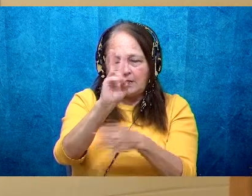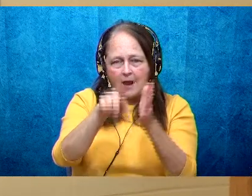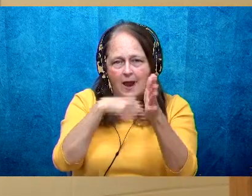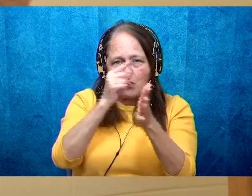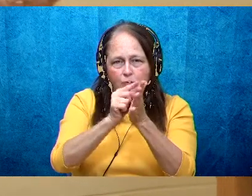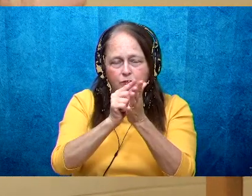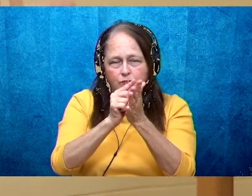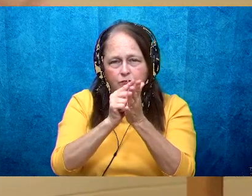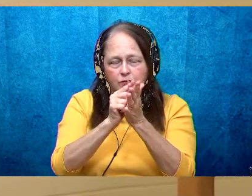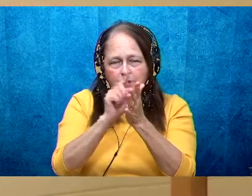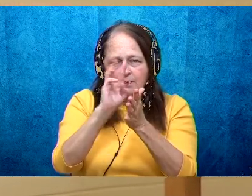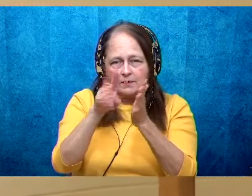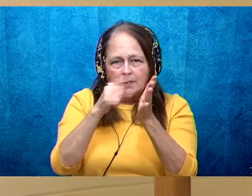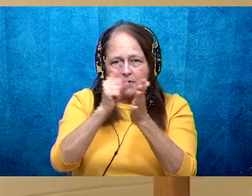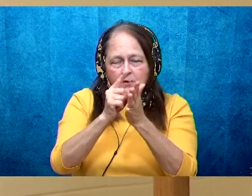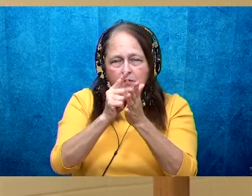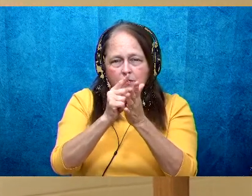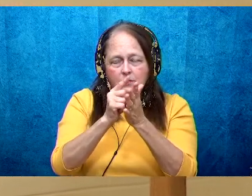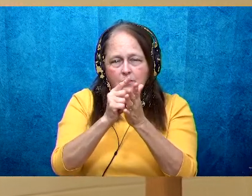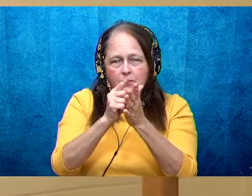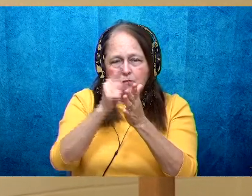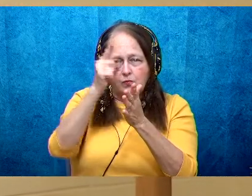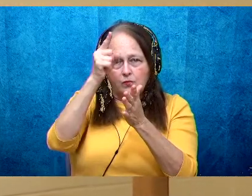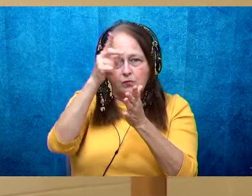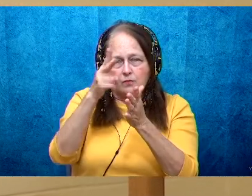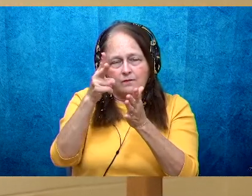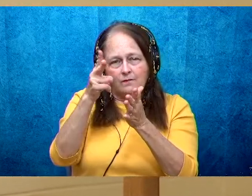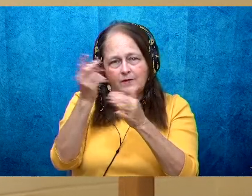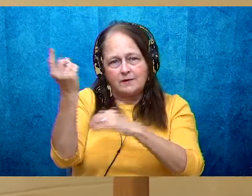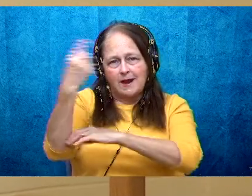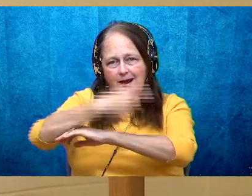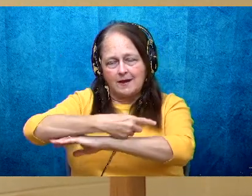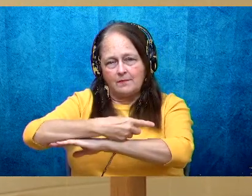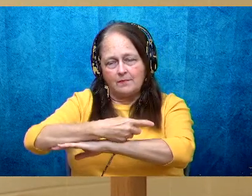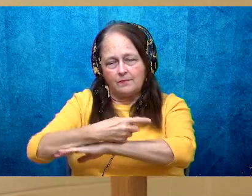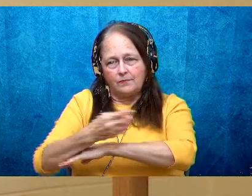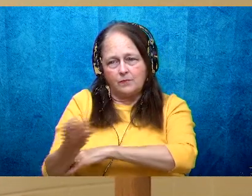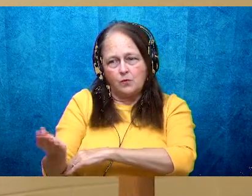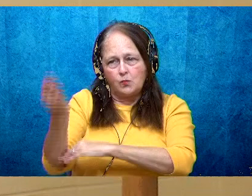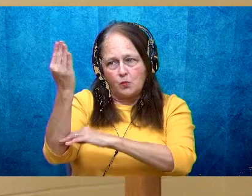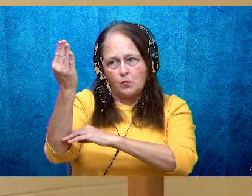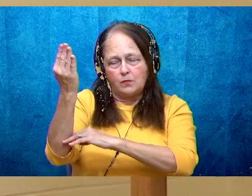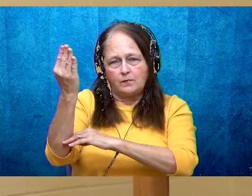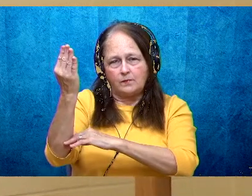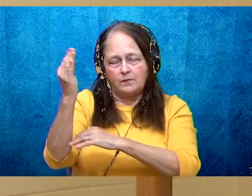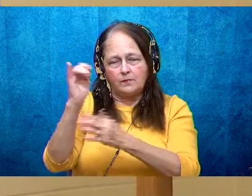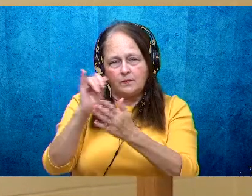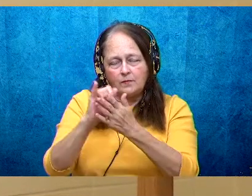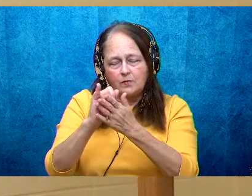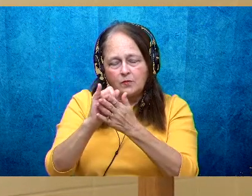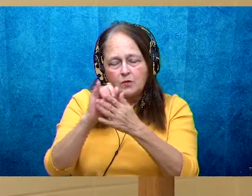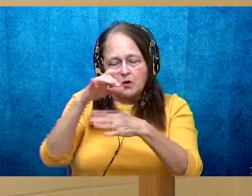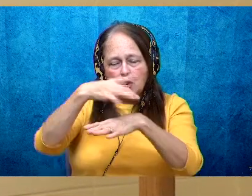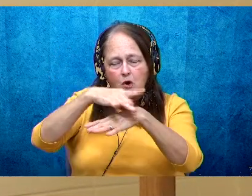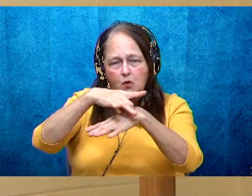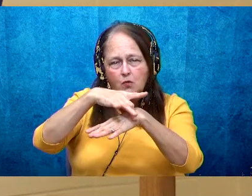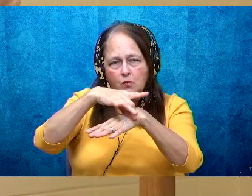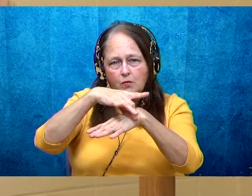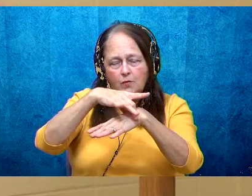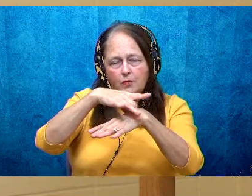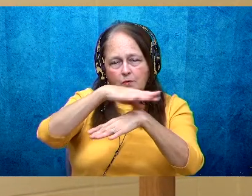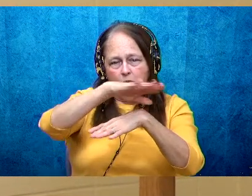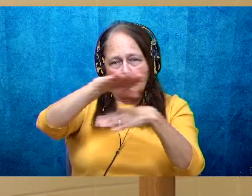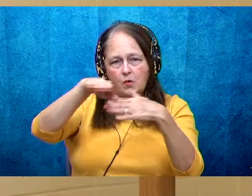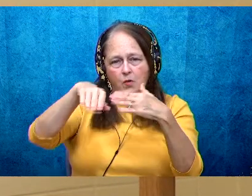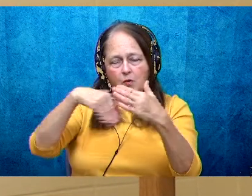hours, and 6 hours is a quarter of a day. So 365.25 days for the Earth to revolve around